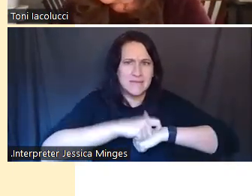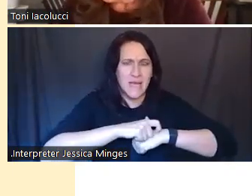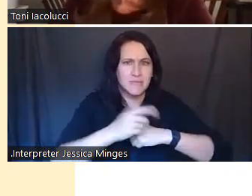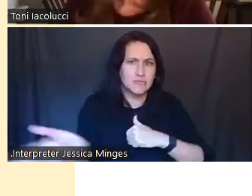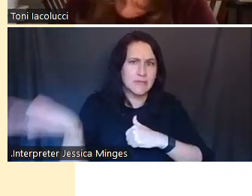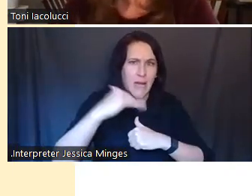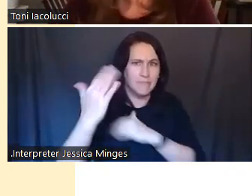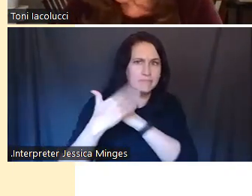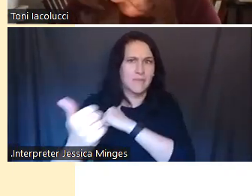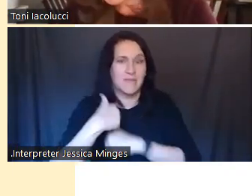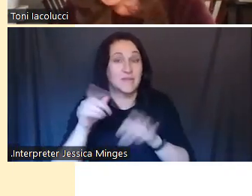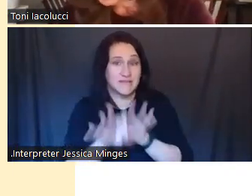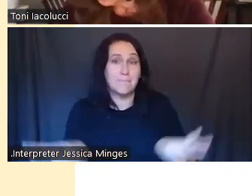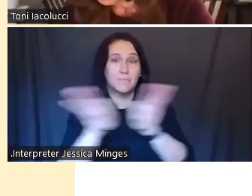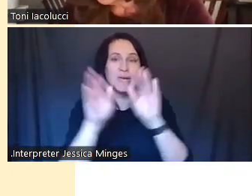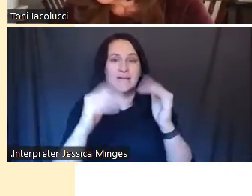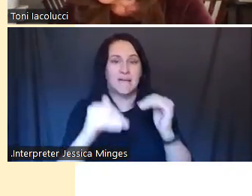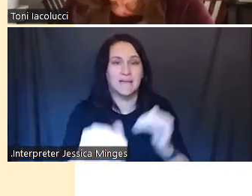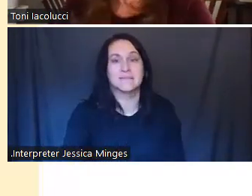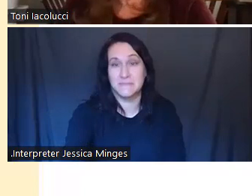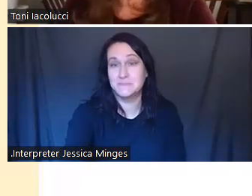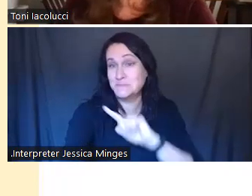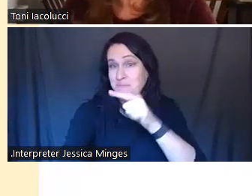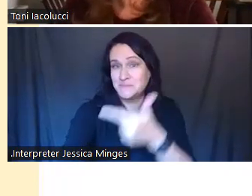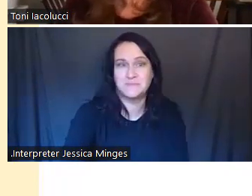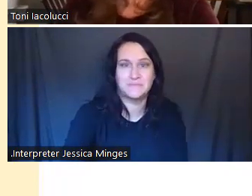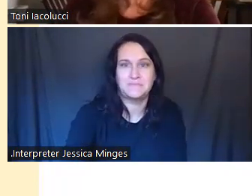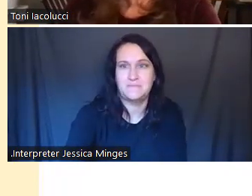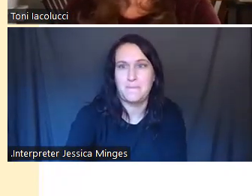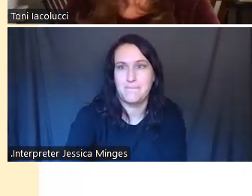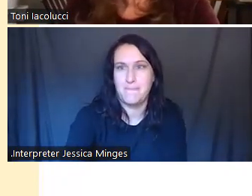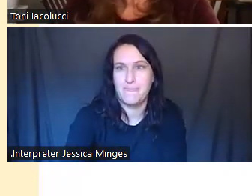important. Next slide, please. Okay, 2 quick things.